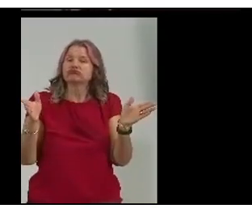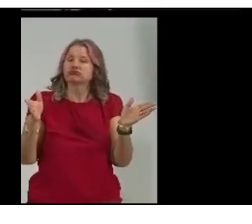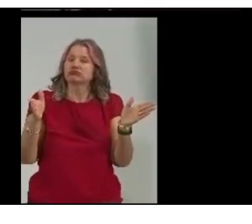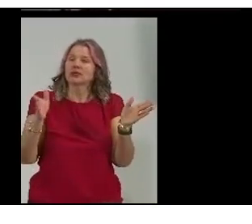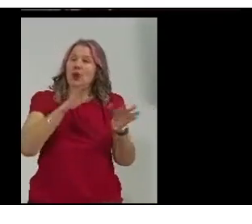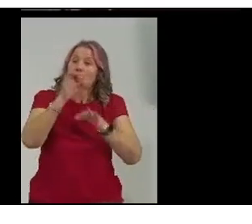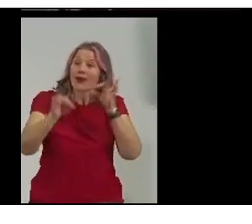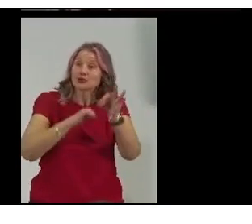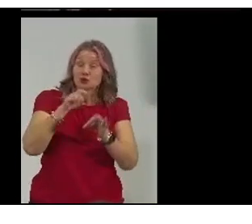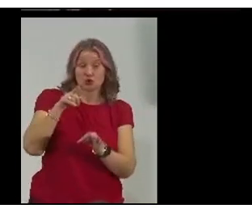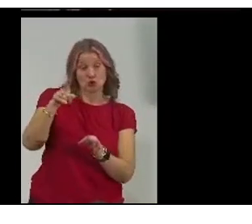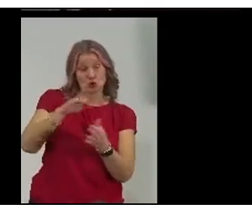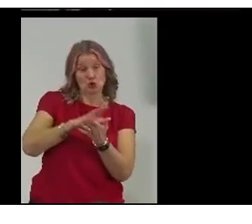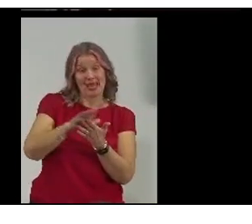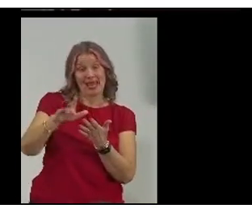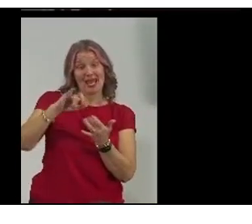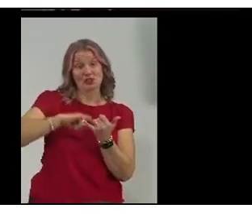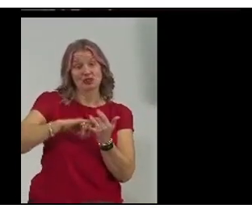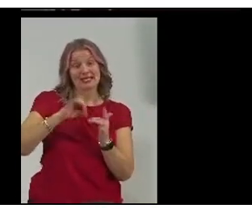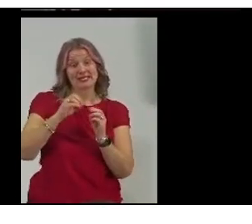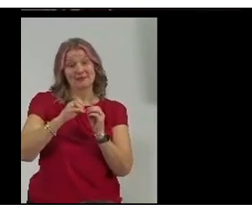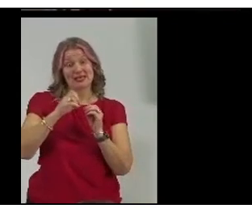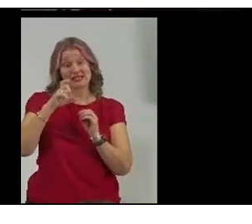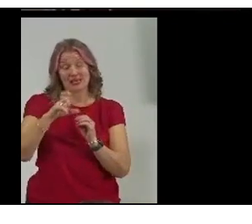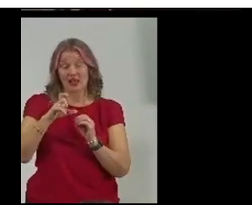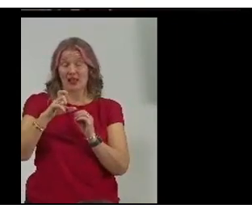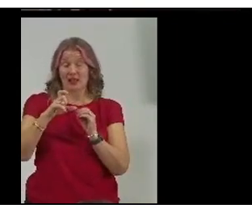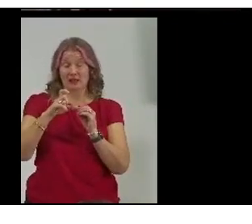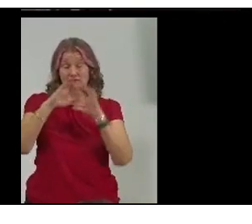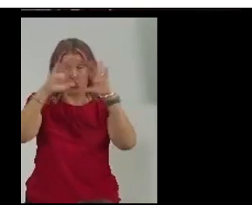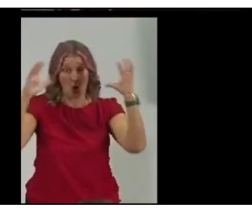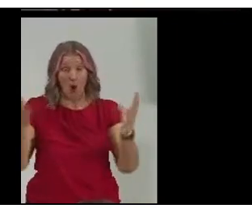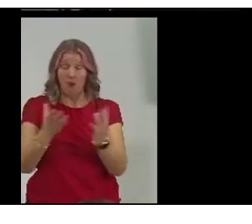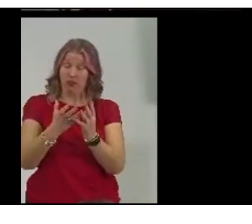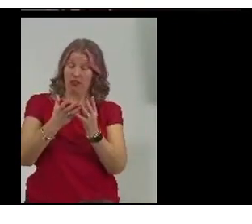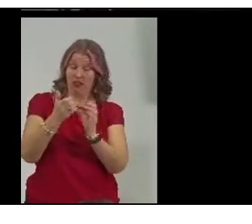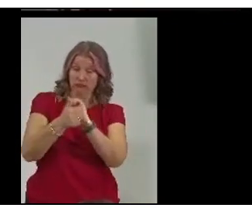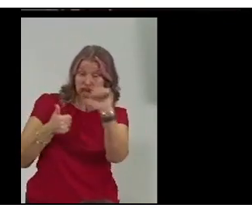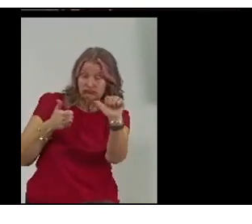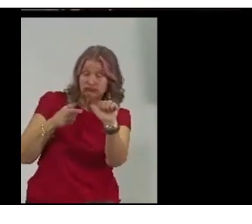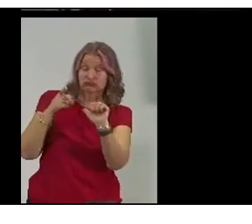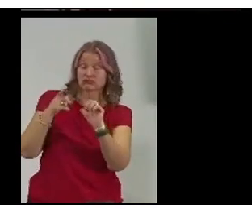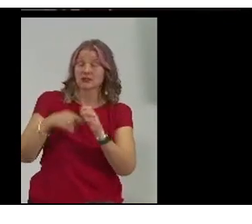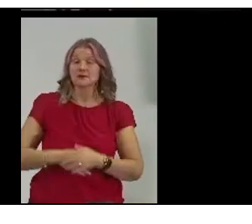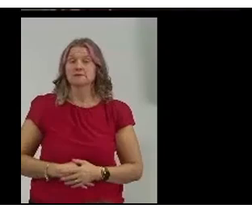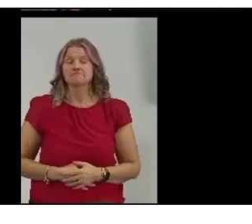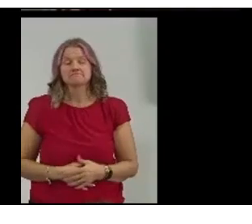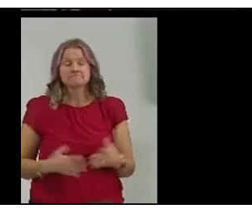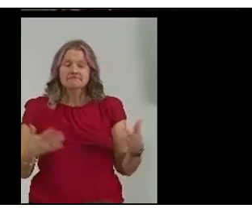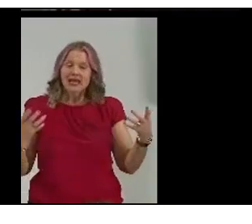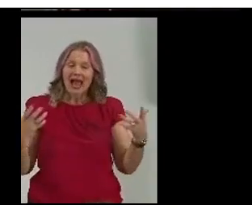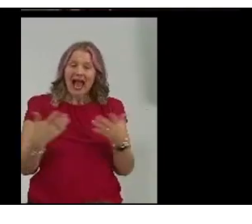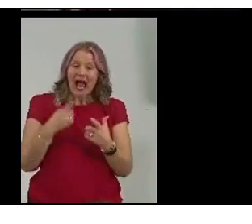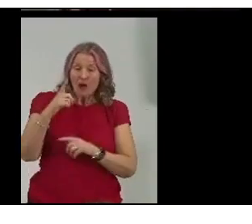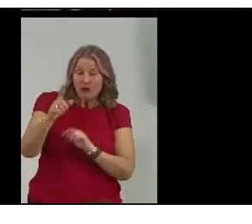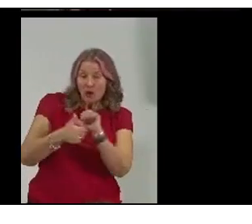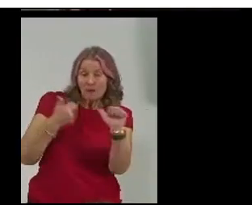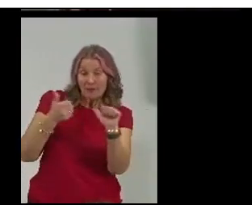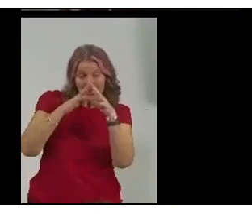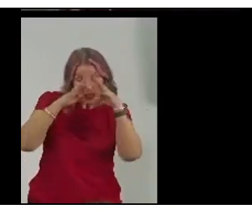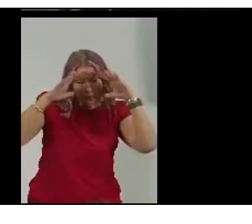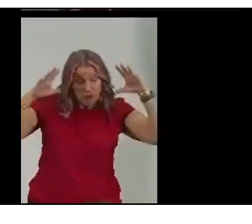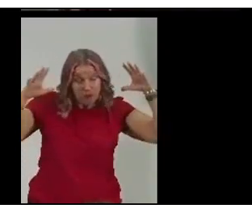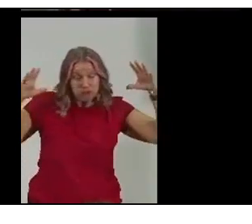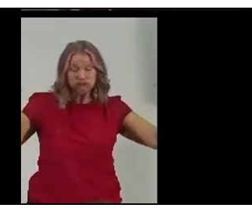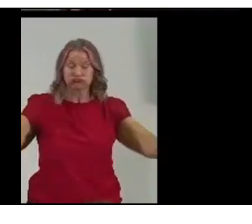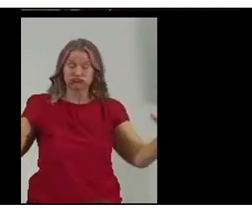because HSBC, it's a global organization, a global company. So, how does a company that spans